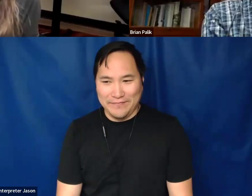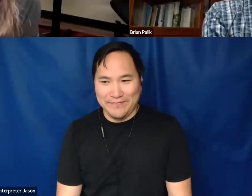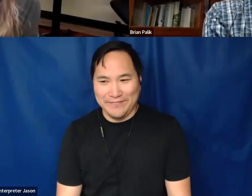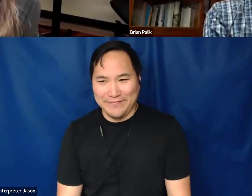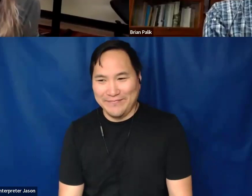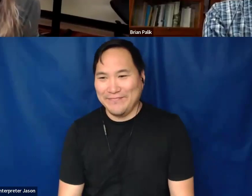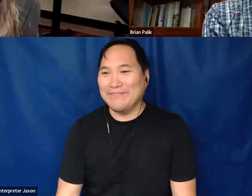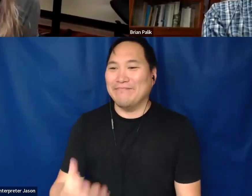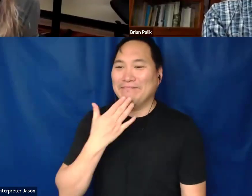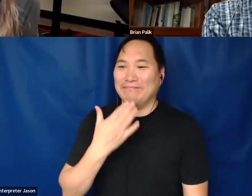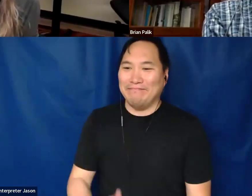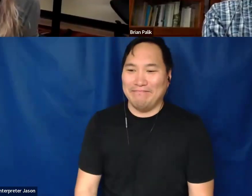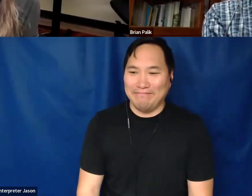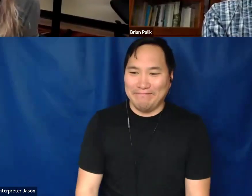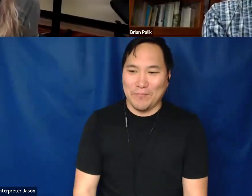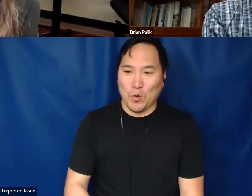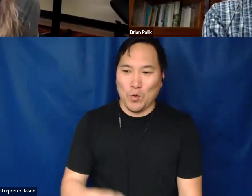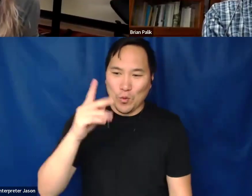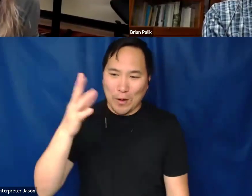Great.